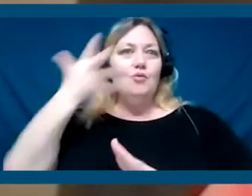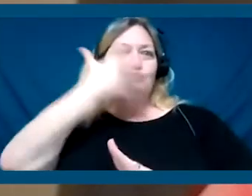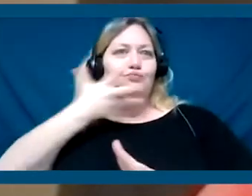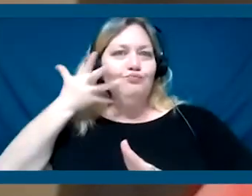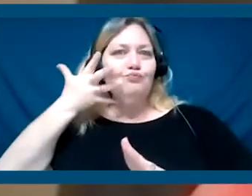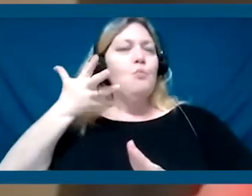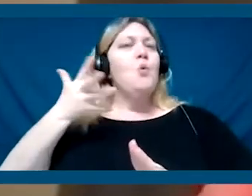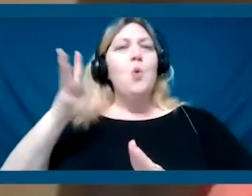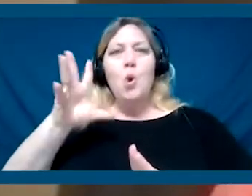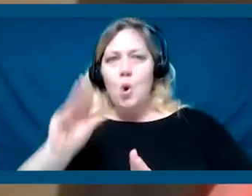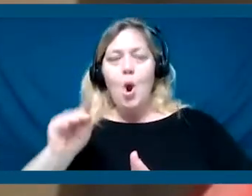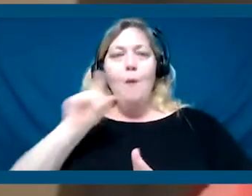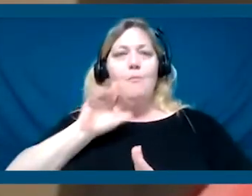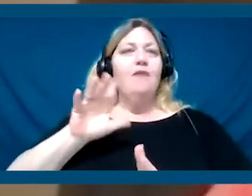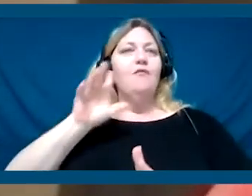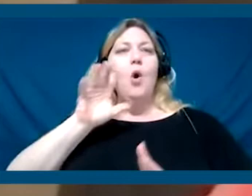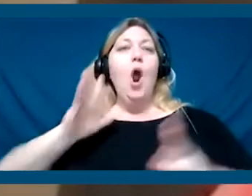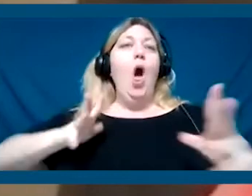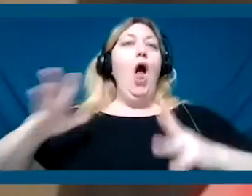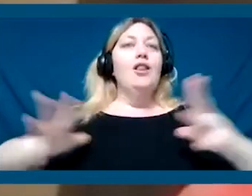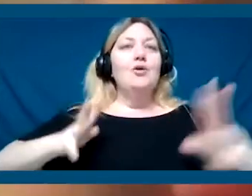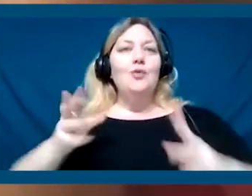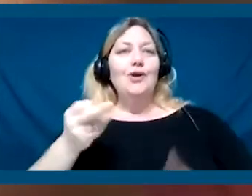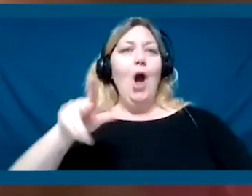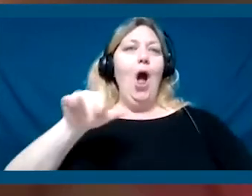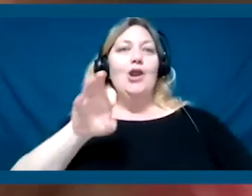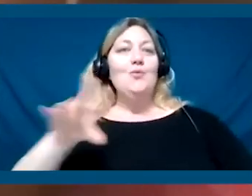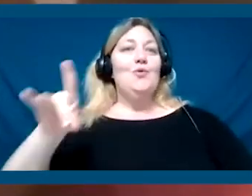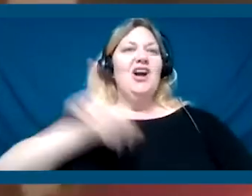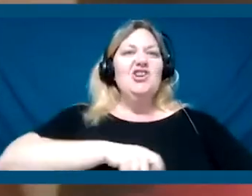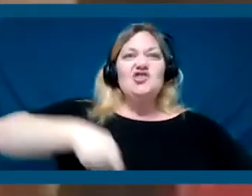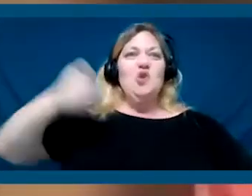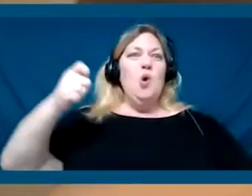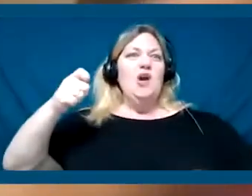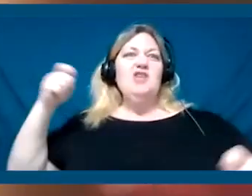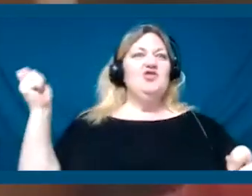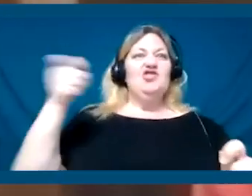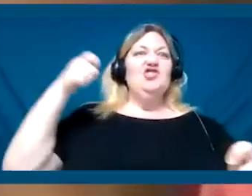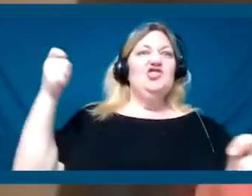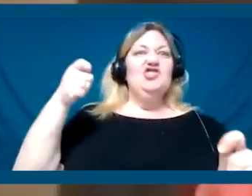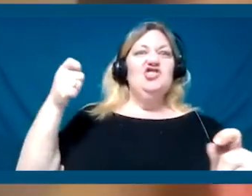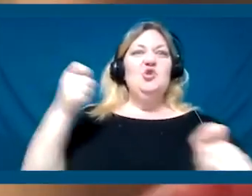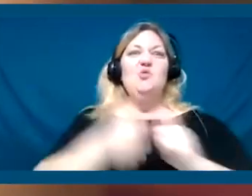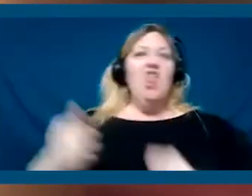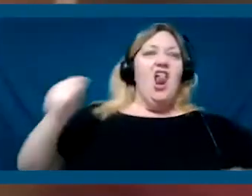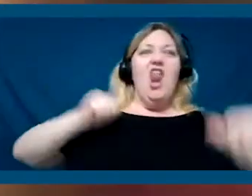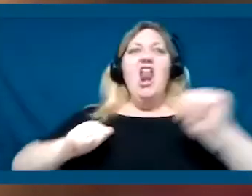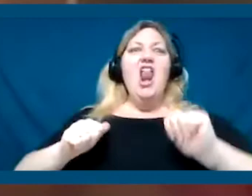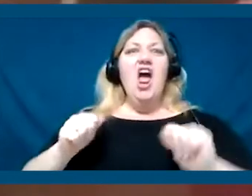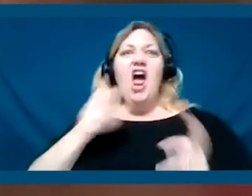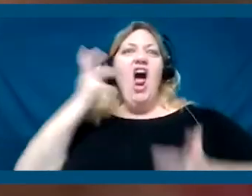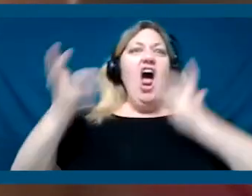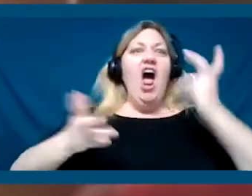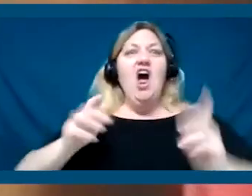the image of Hollywood, these people holding the swords and running around, with a sword, screaming